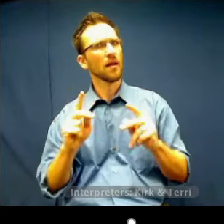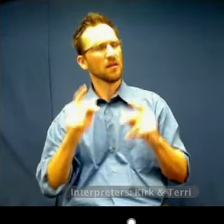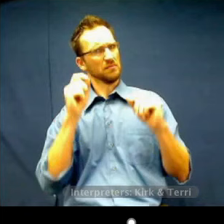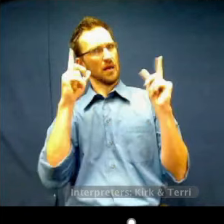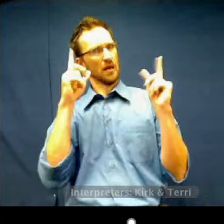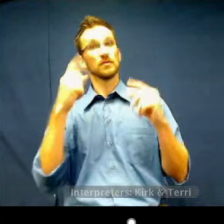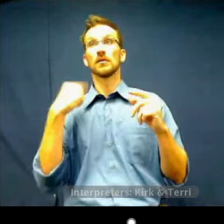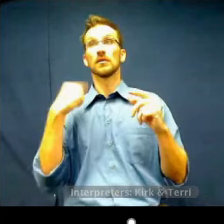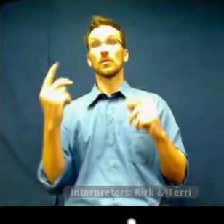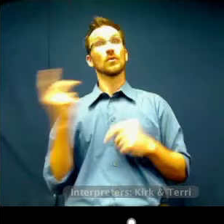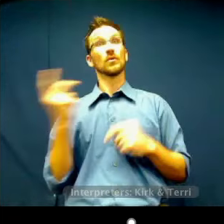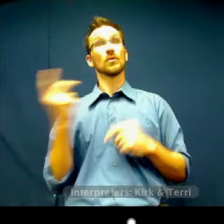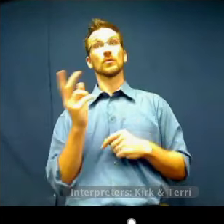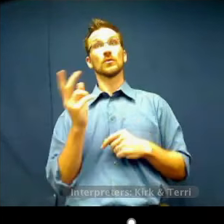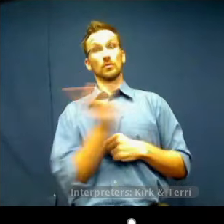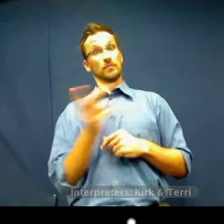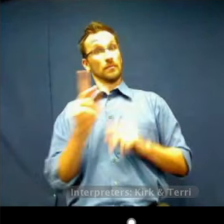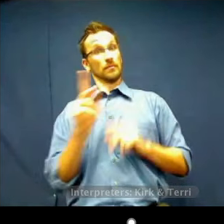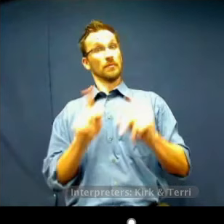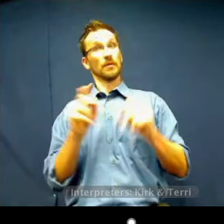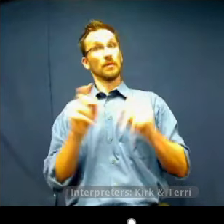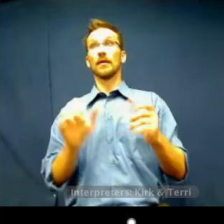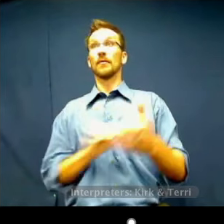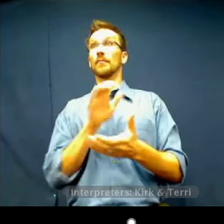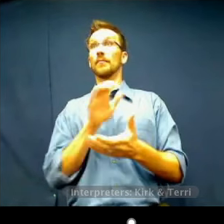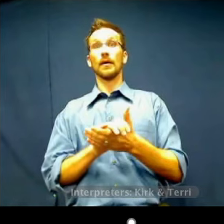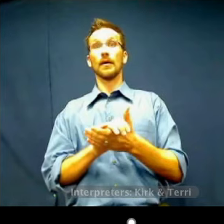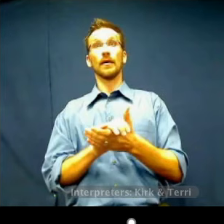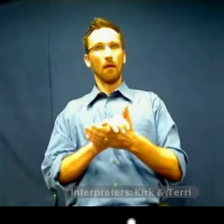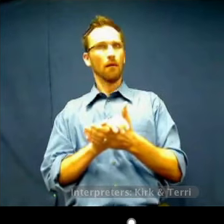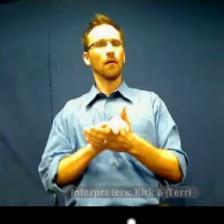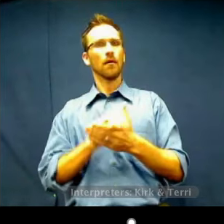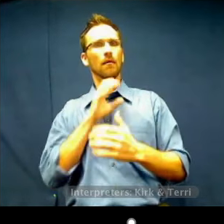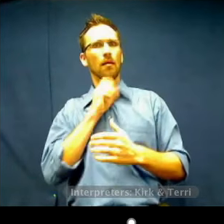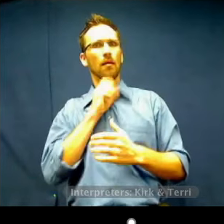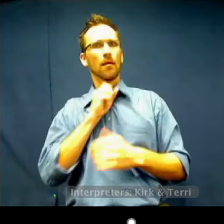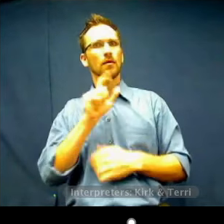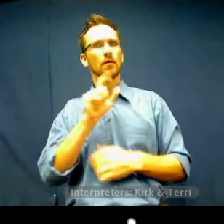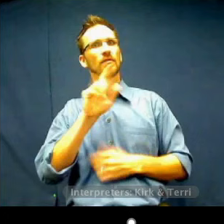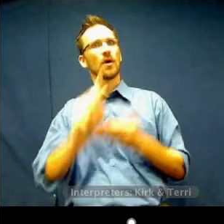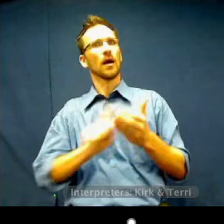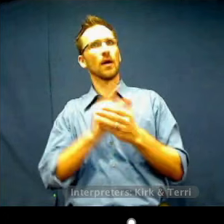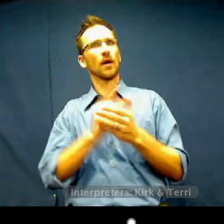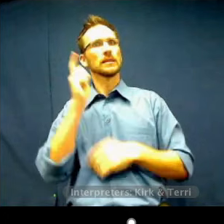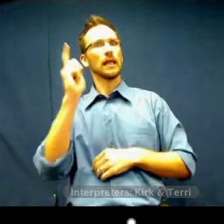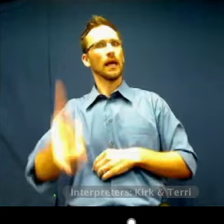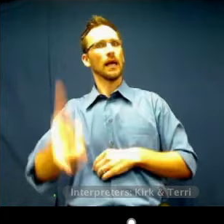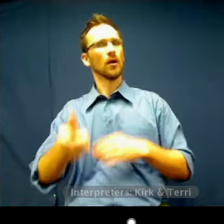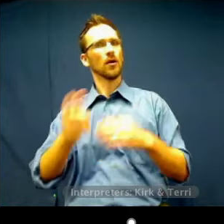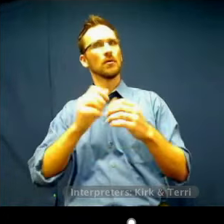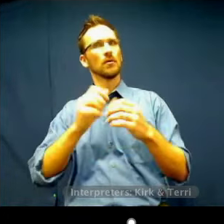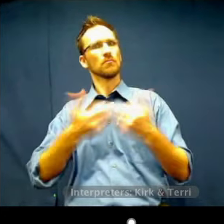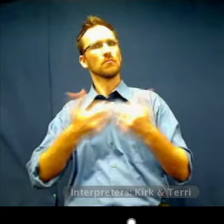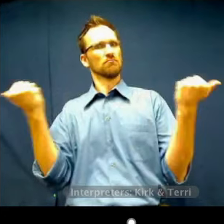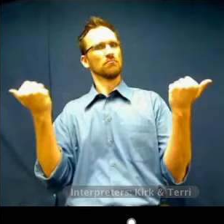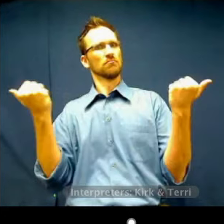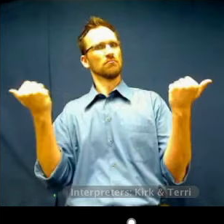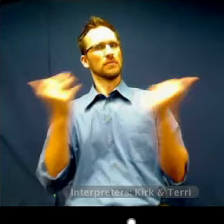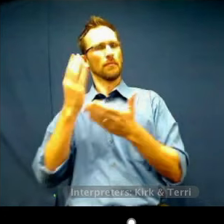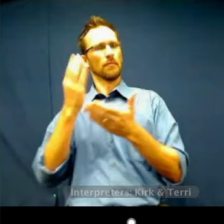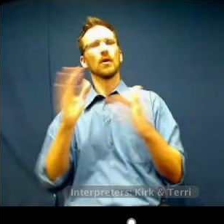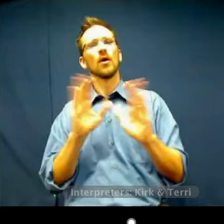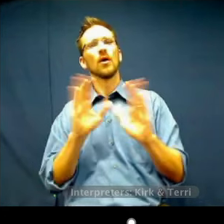were married for 24 hours. An annulment is the legal ending of an invalid marriage. So